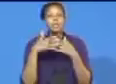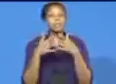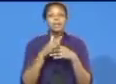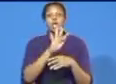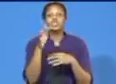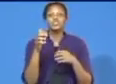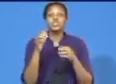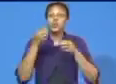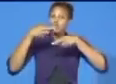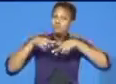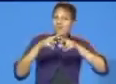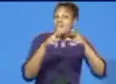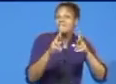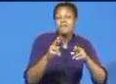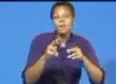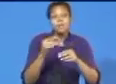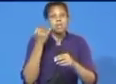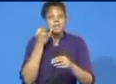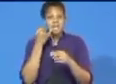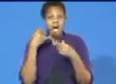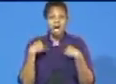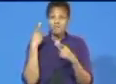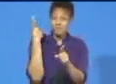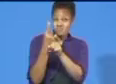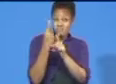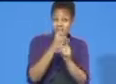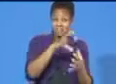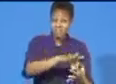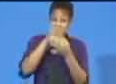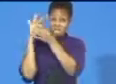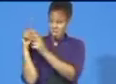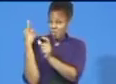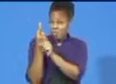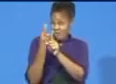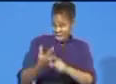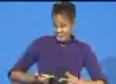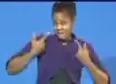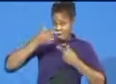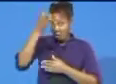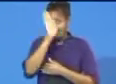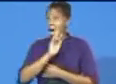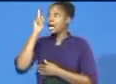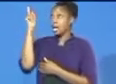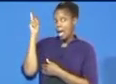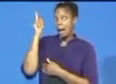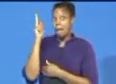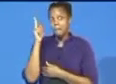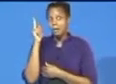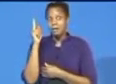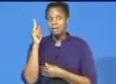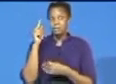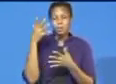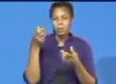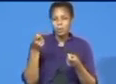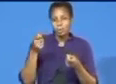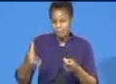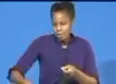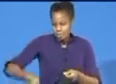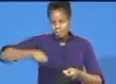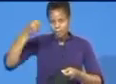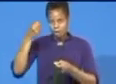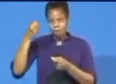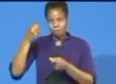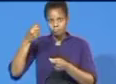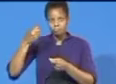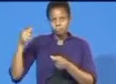if you've got the right connection with the right living God, if you've got the right connection. So he picked up the mantle.